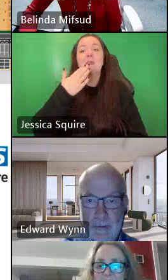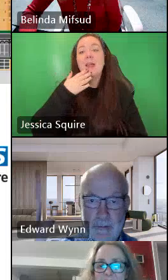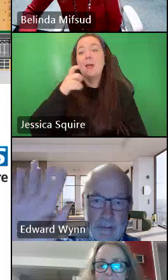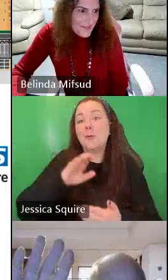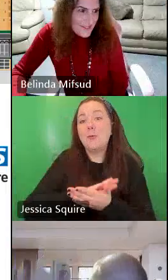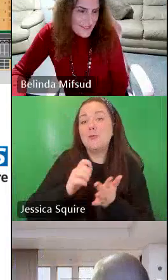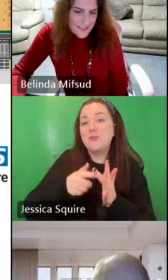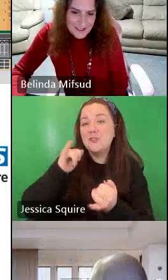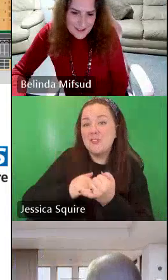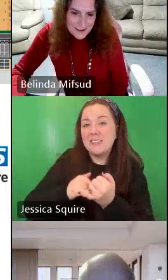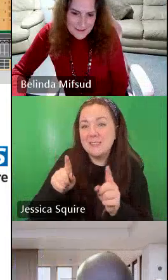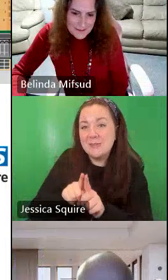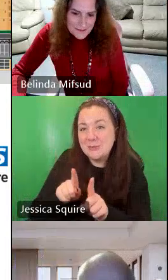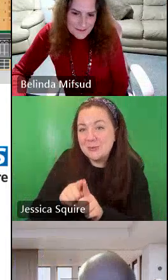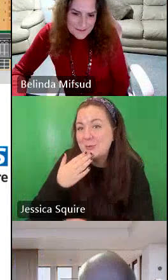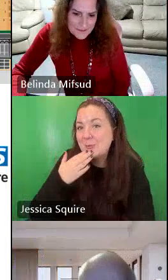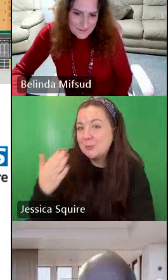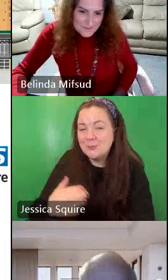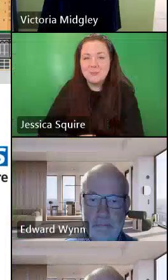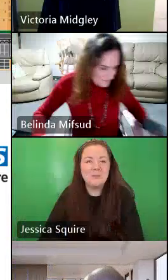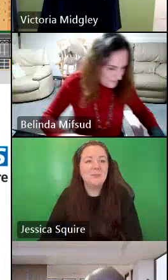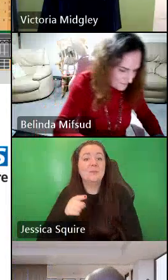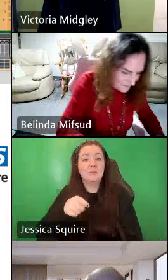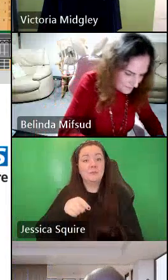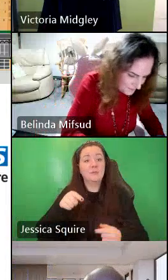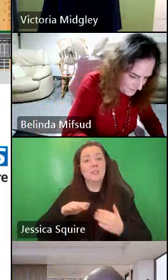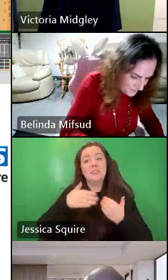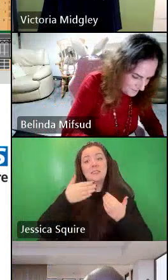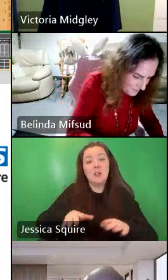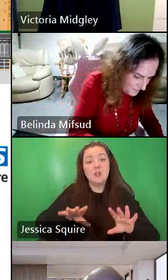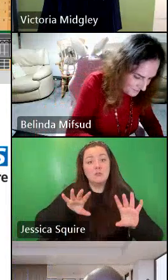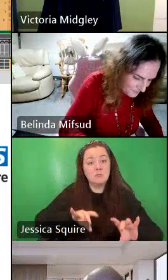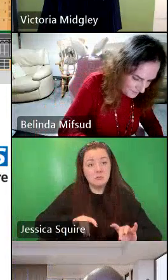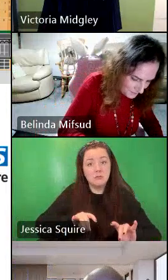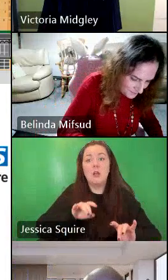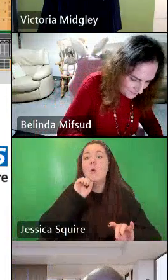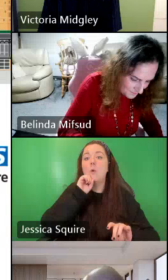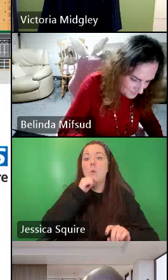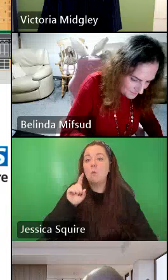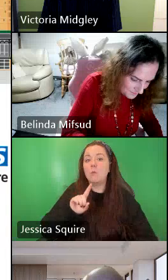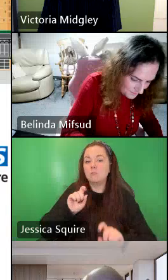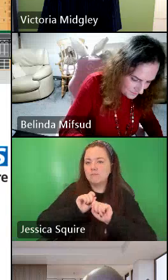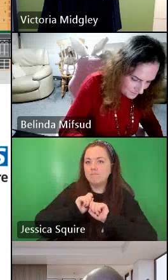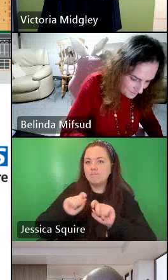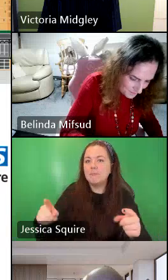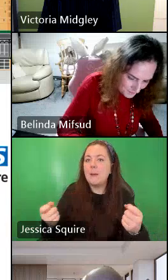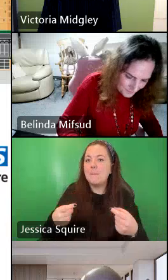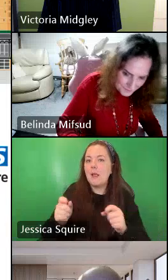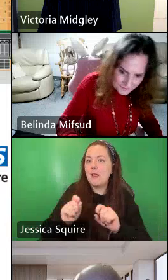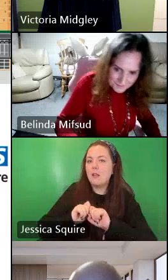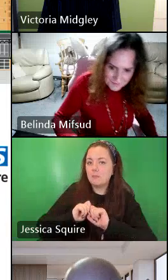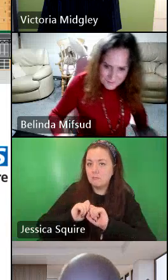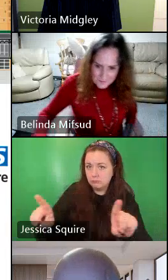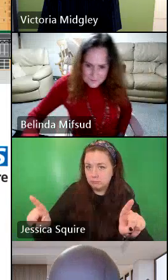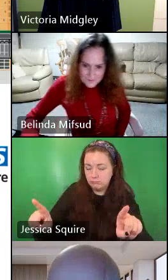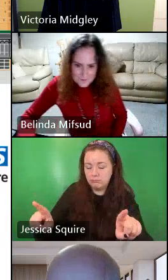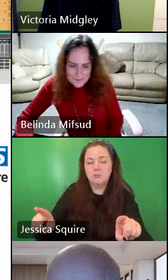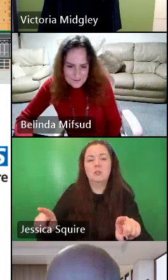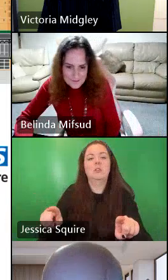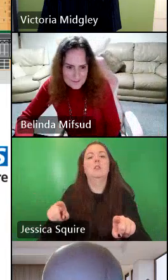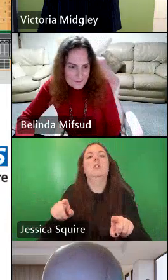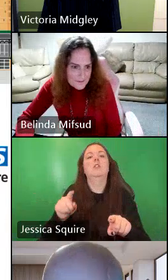Yeah. What we'll be doing after this session as well is we'll be sending out an email, and again we'll send that link to the engagement platform. That's where you can